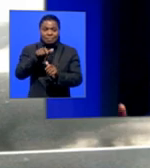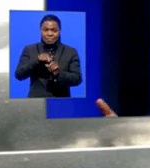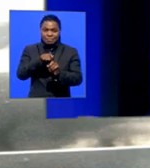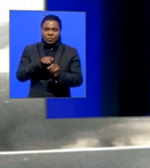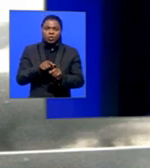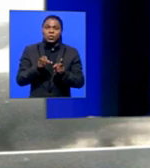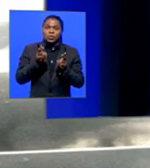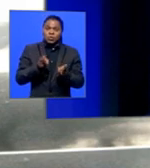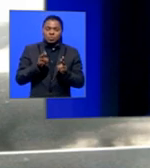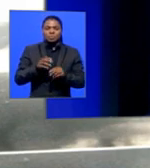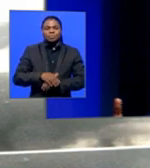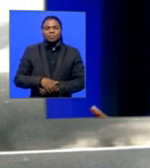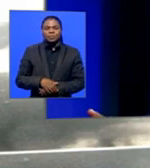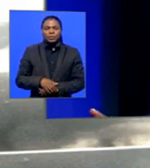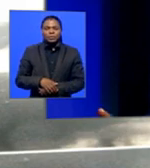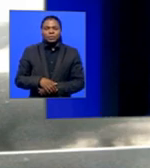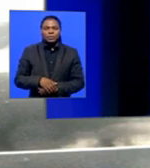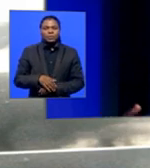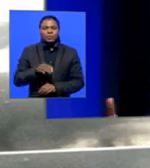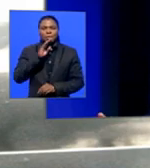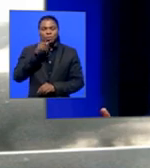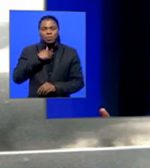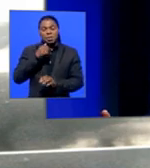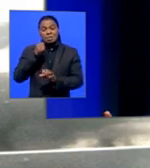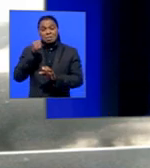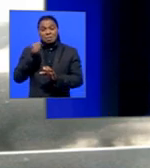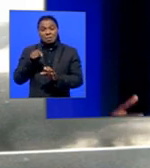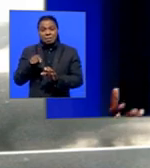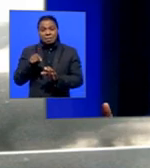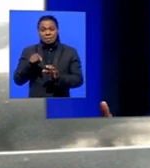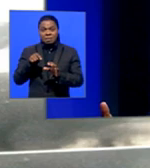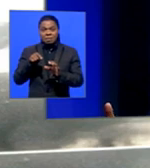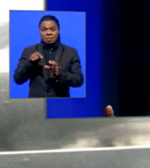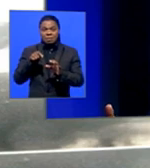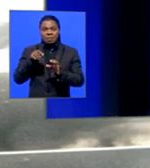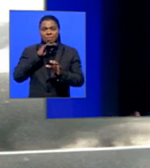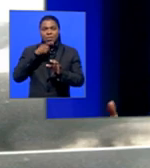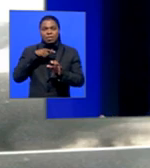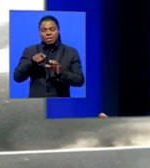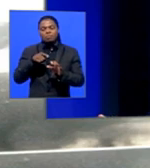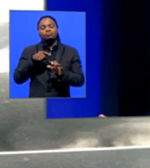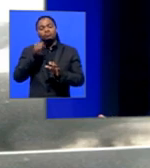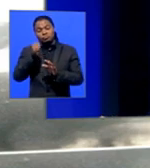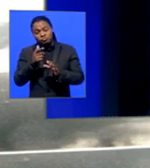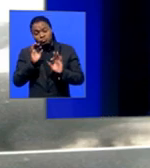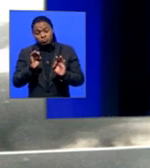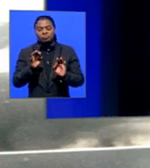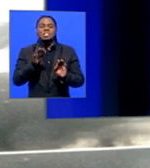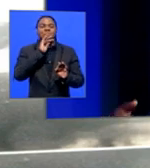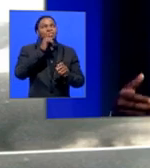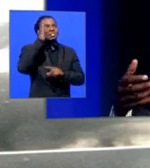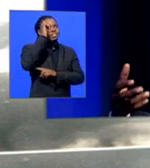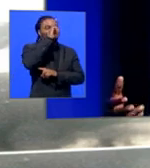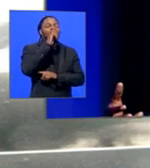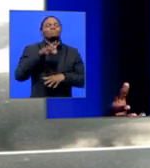And usually, as you know, that when the cow bellows, it also means that, you know, the ancestors have agreed. Yeah. And